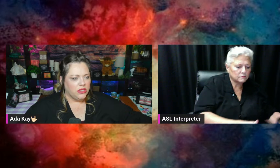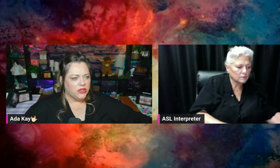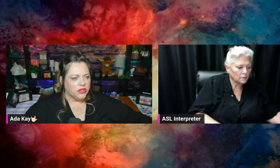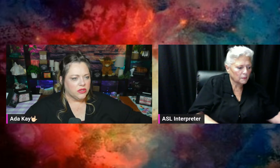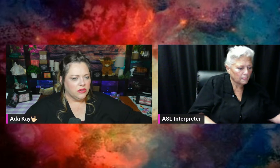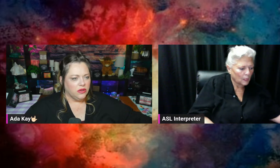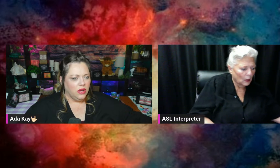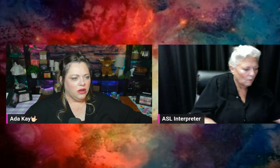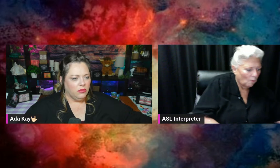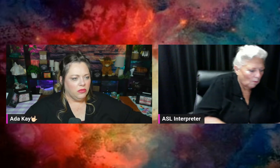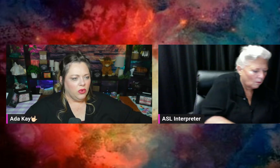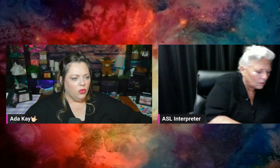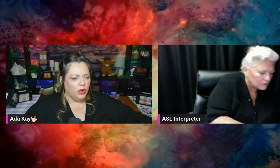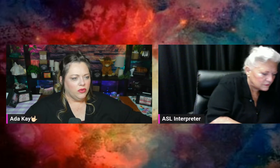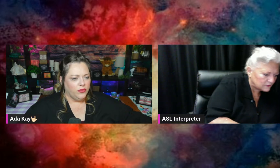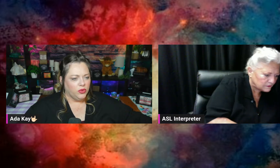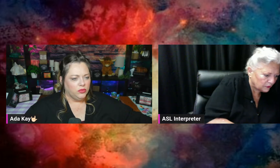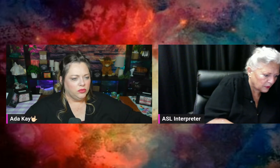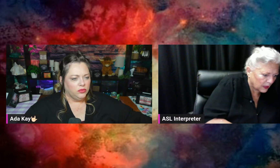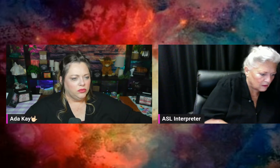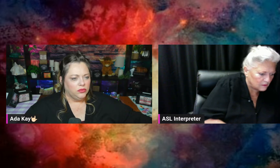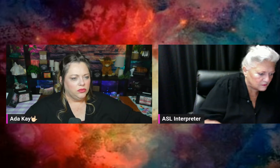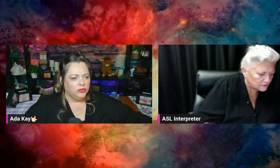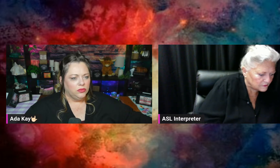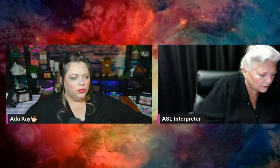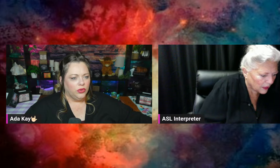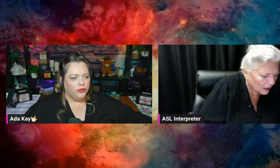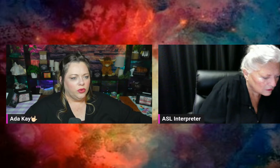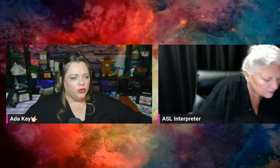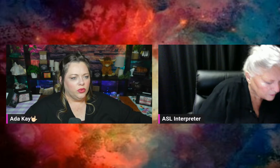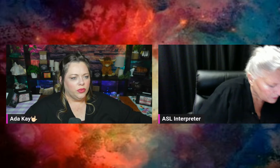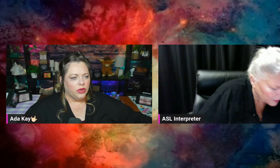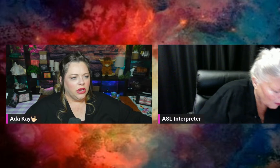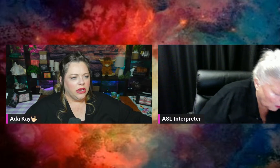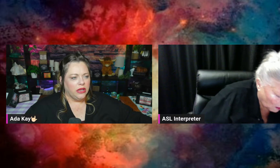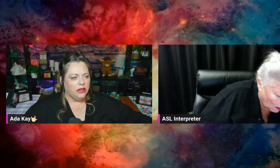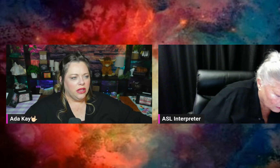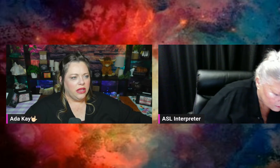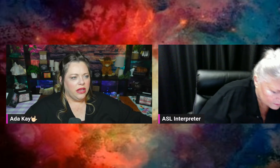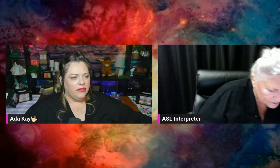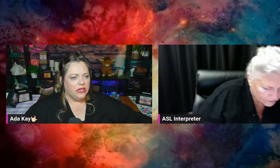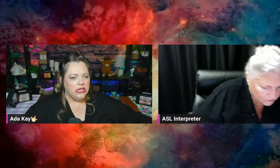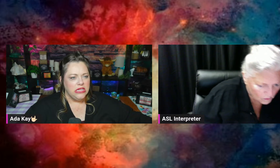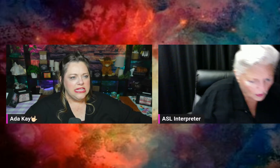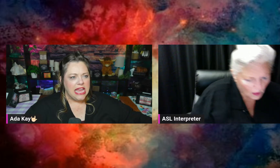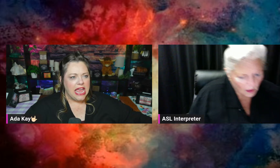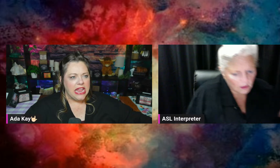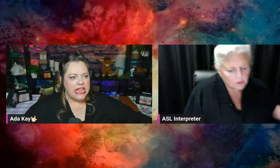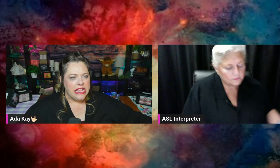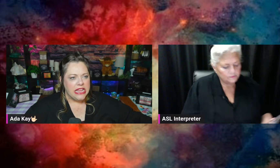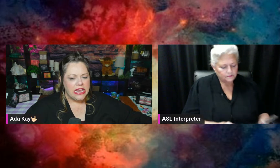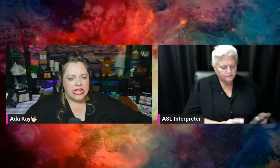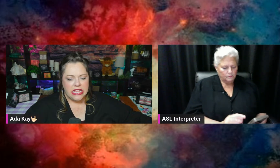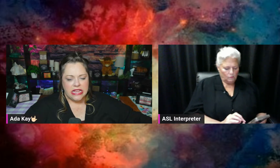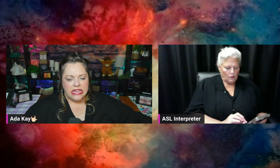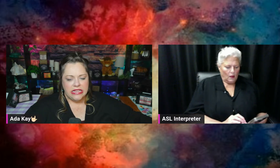which is a wonderful, wonderful group, and they have it.